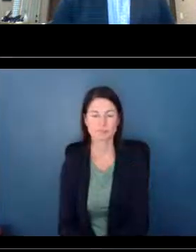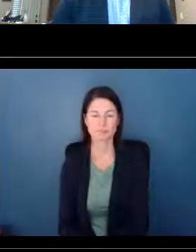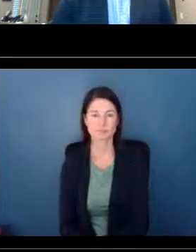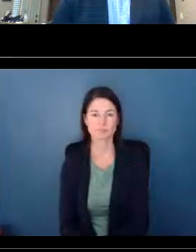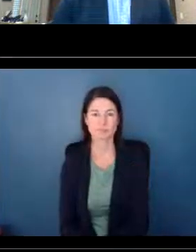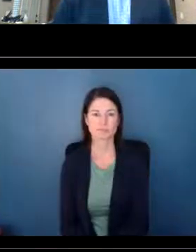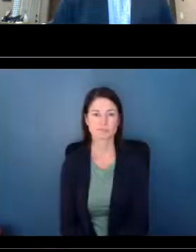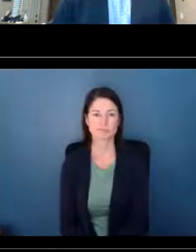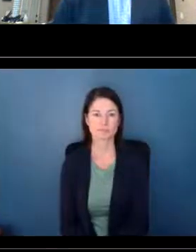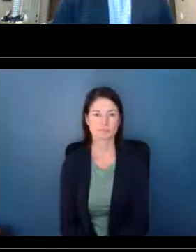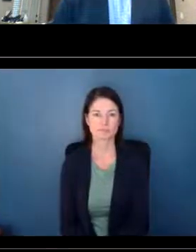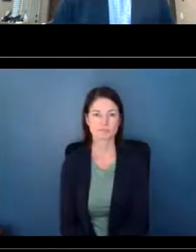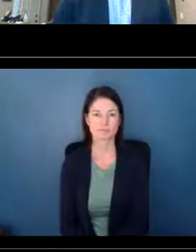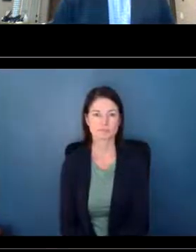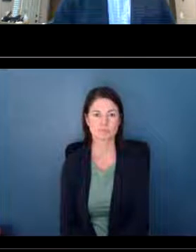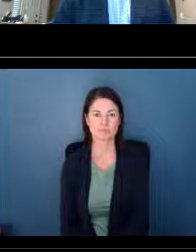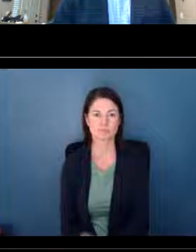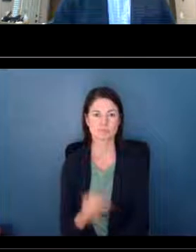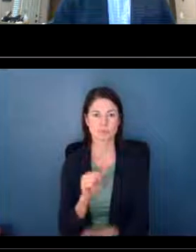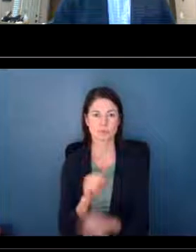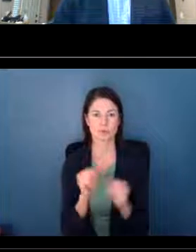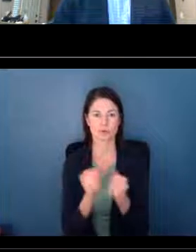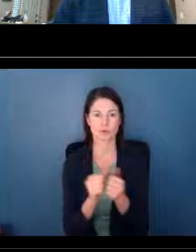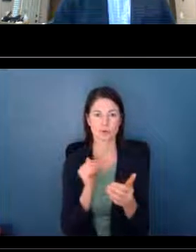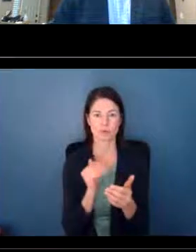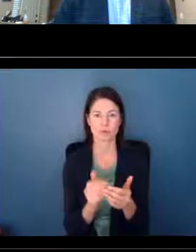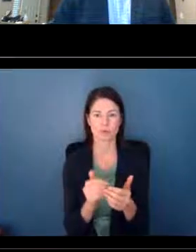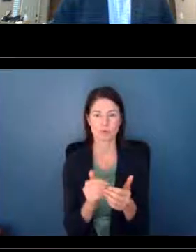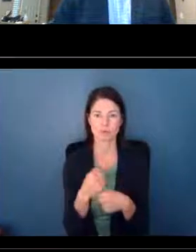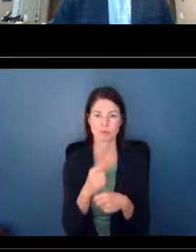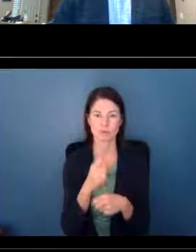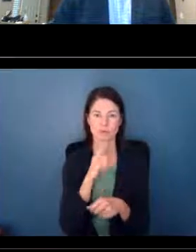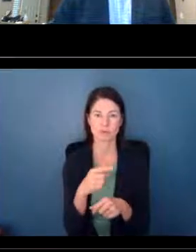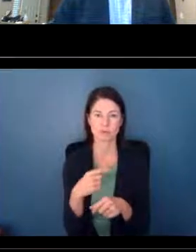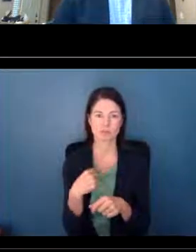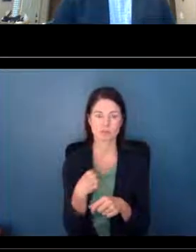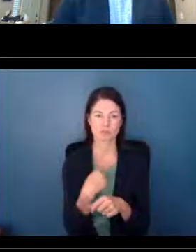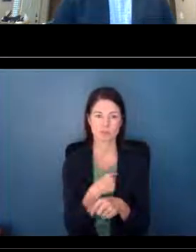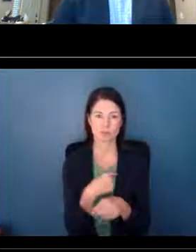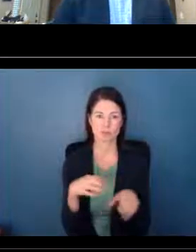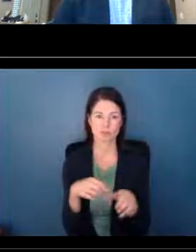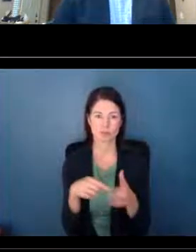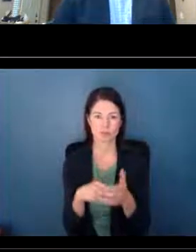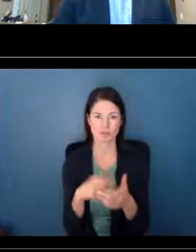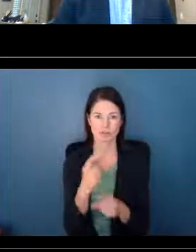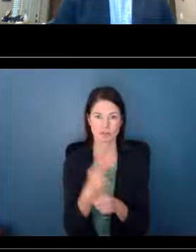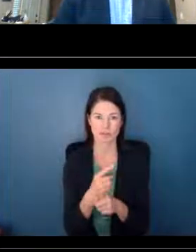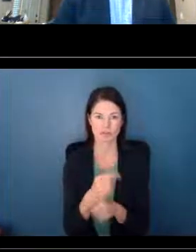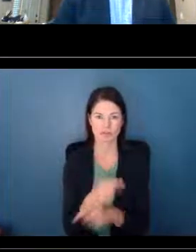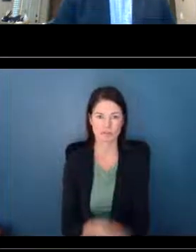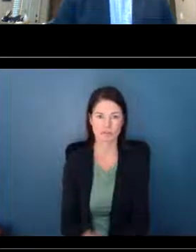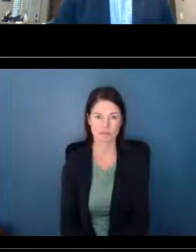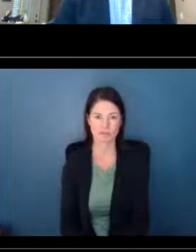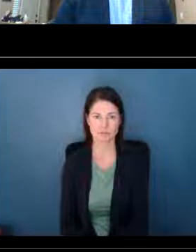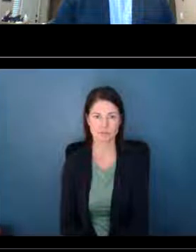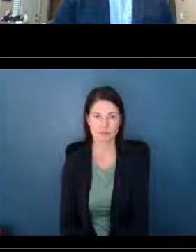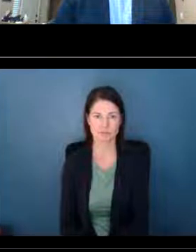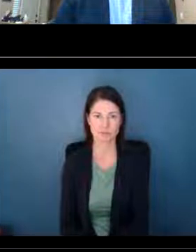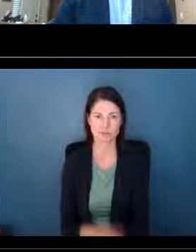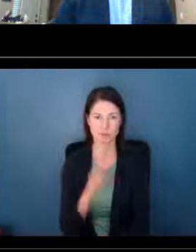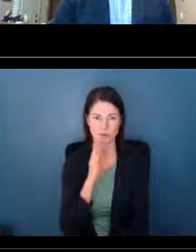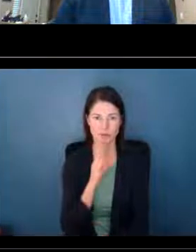and working with you closely to ensure that we're doing this correctly and that it's going to have a meaningful outcome